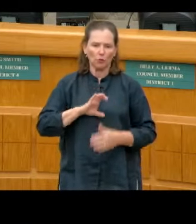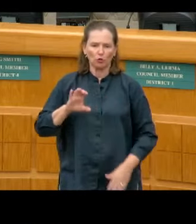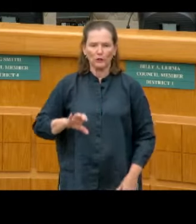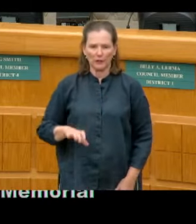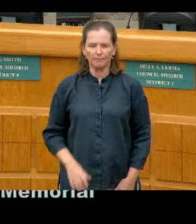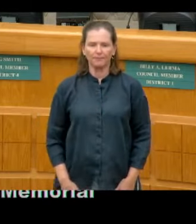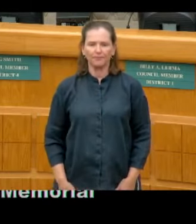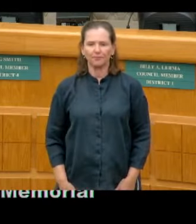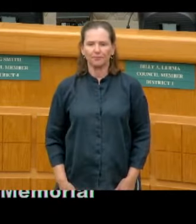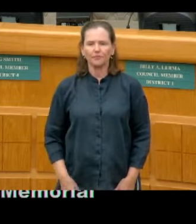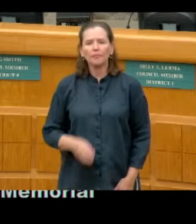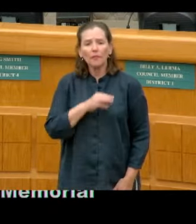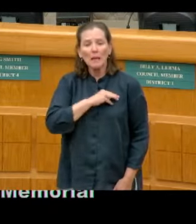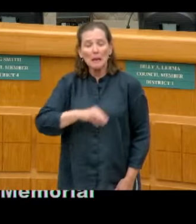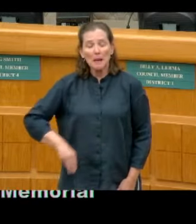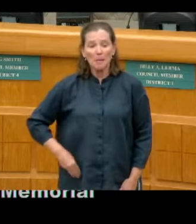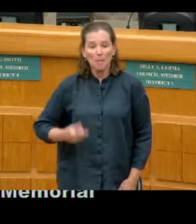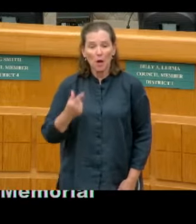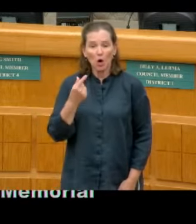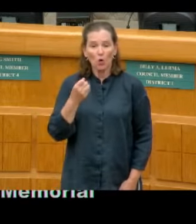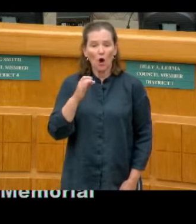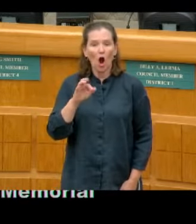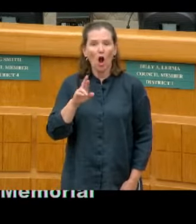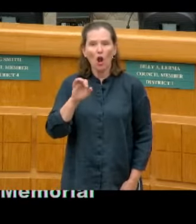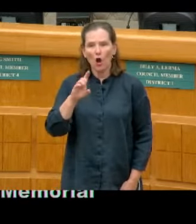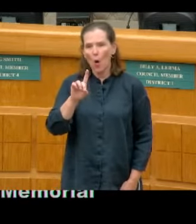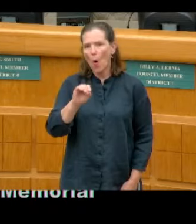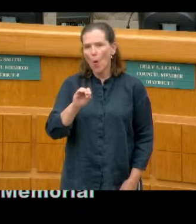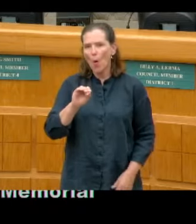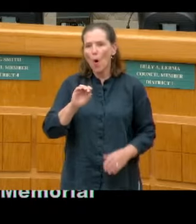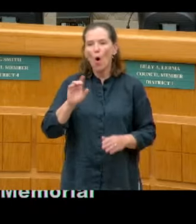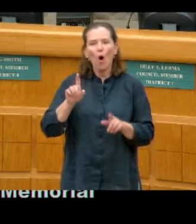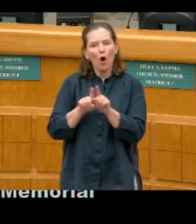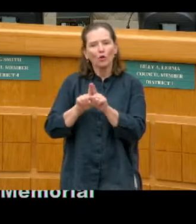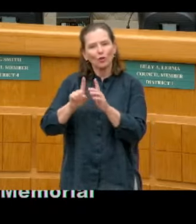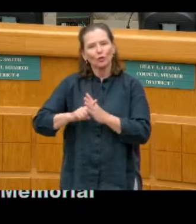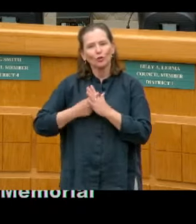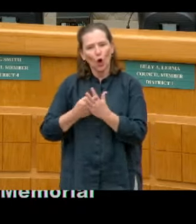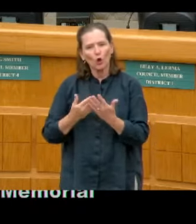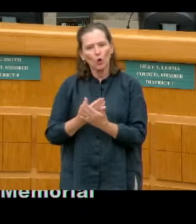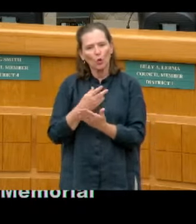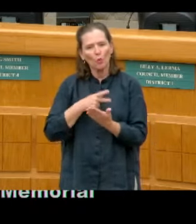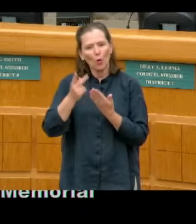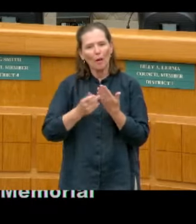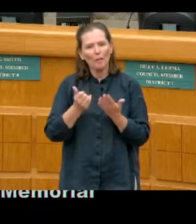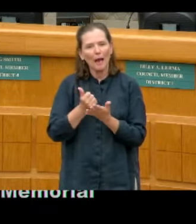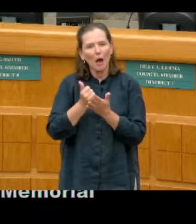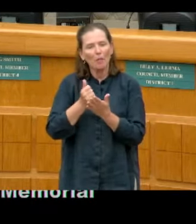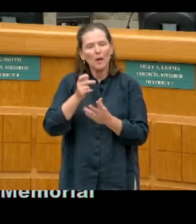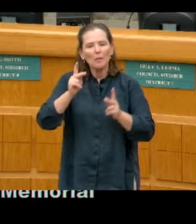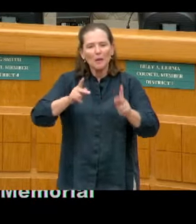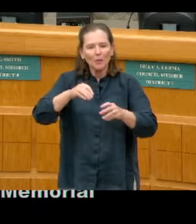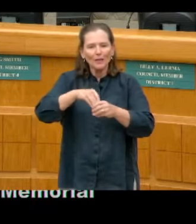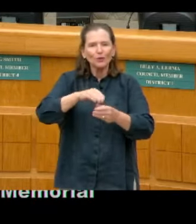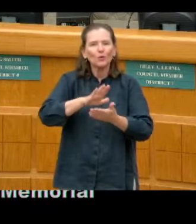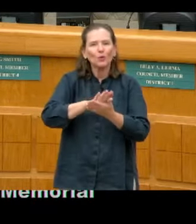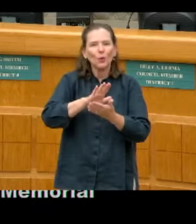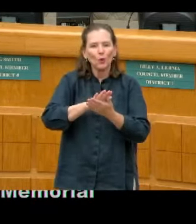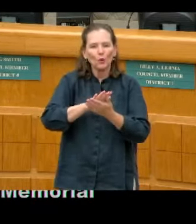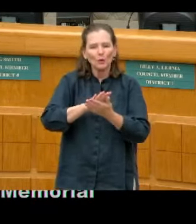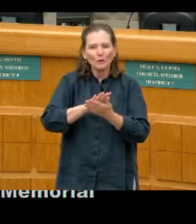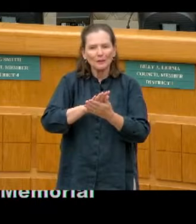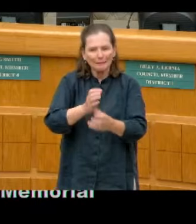Mayor Guajardo has also initiated another program that will make getting the vaccination more convenient to people in our school system. So this is really